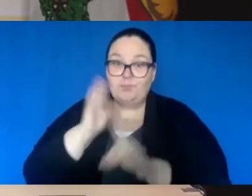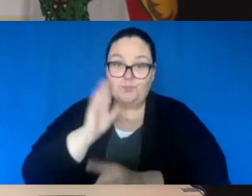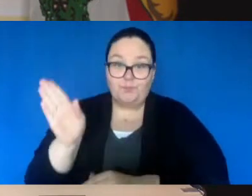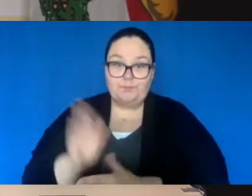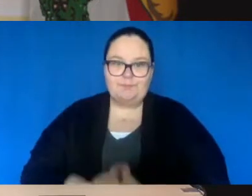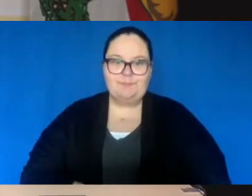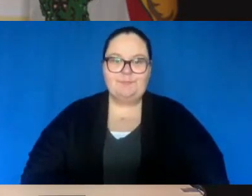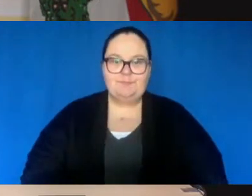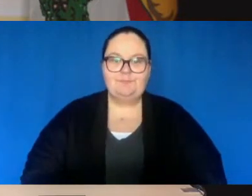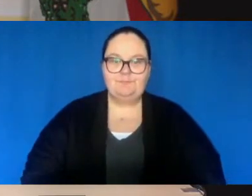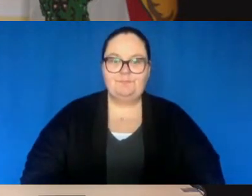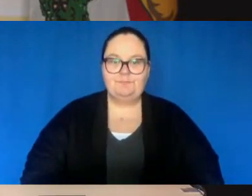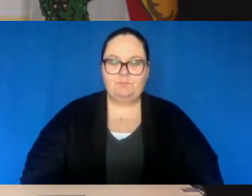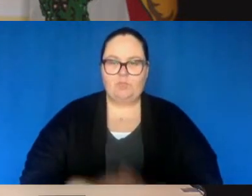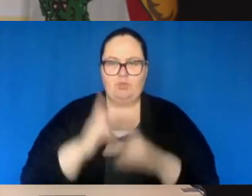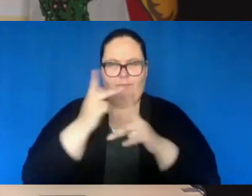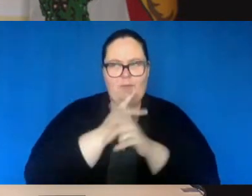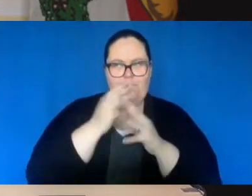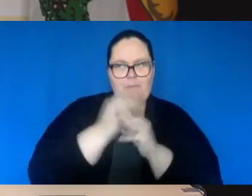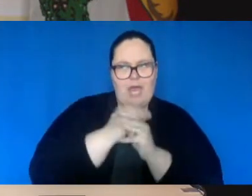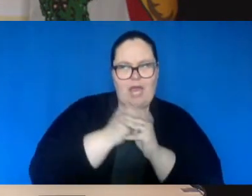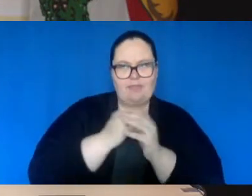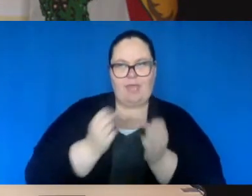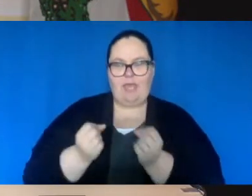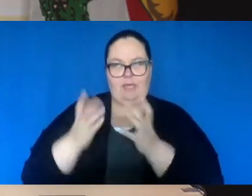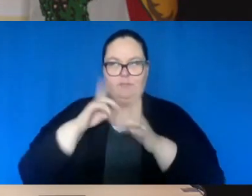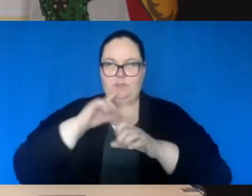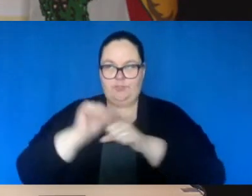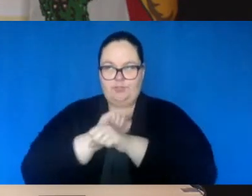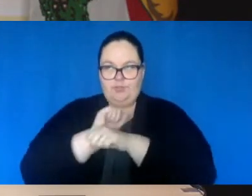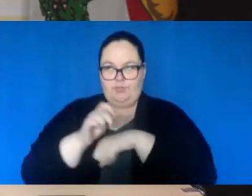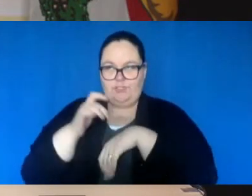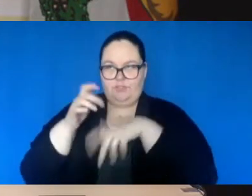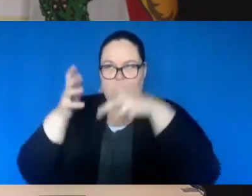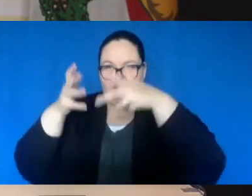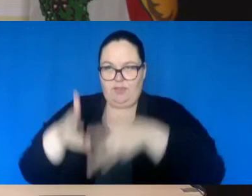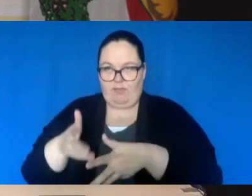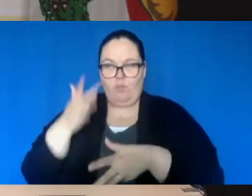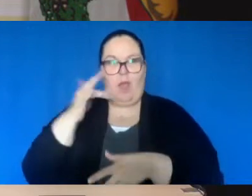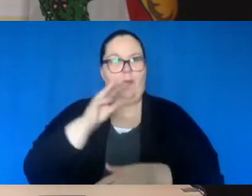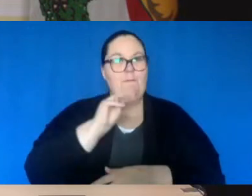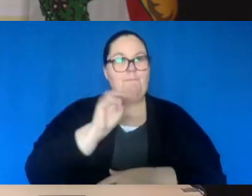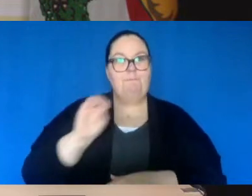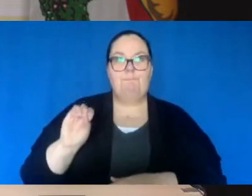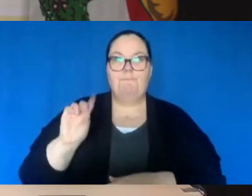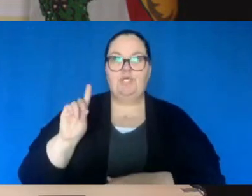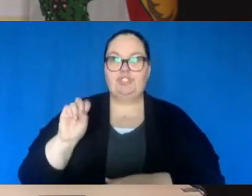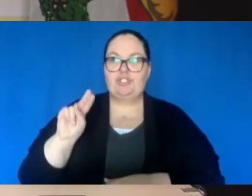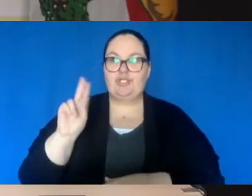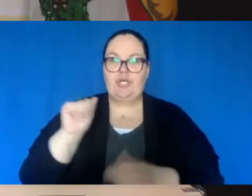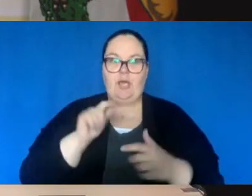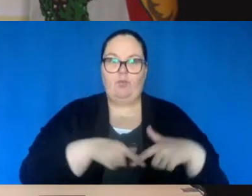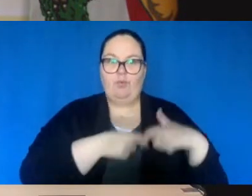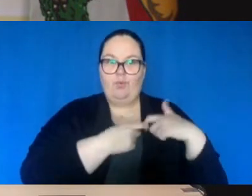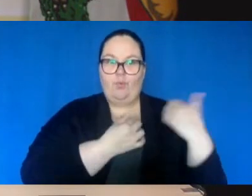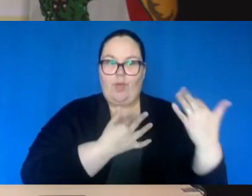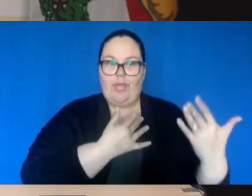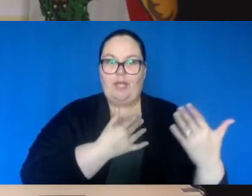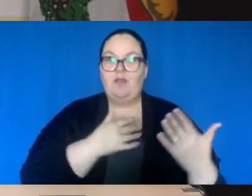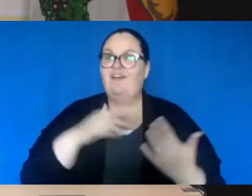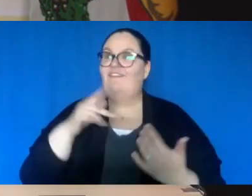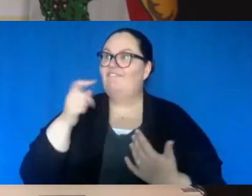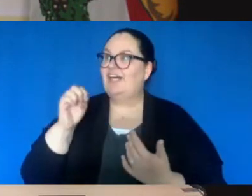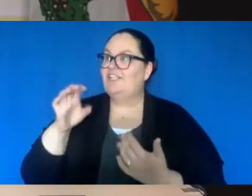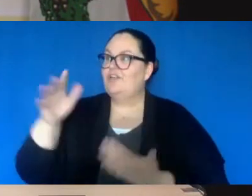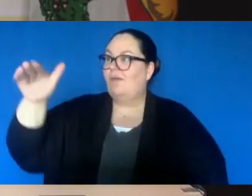doing the math and the calculations for which doses are already allocated to appointments, for which supply, and the timing of that supply